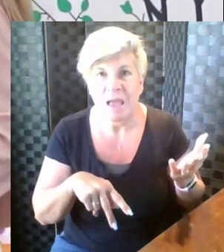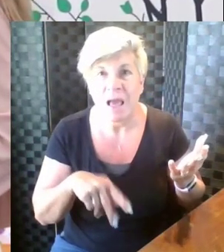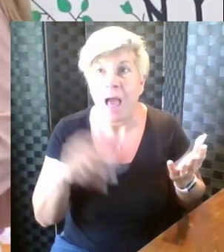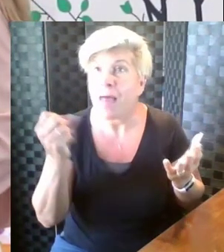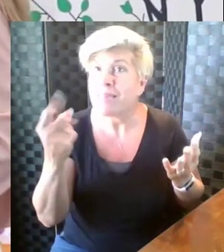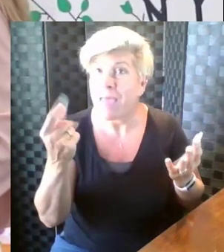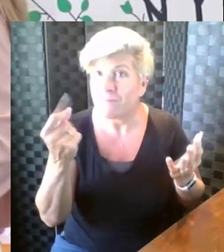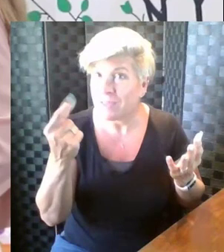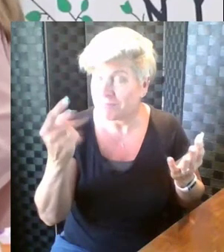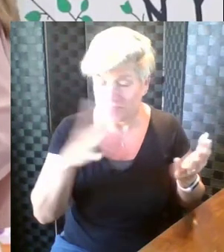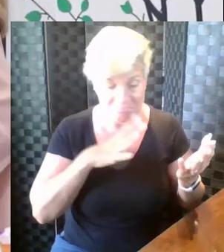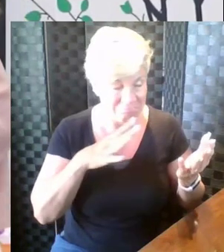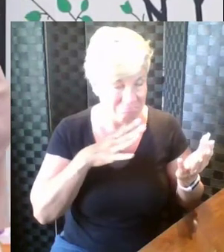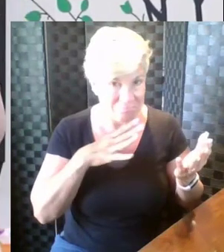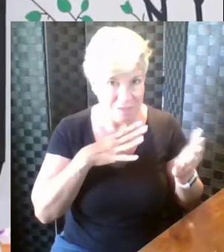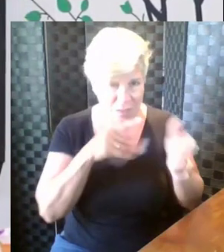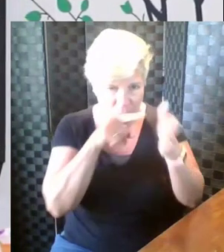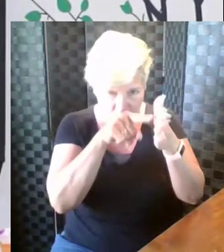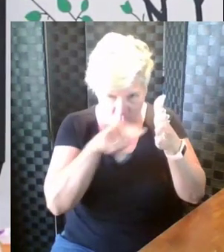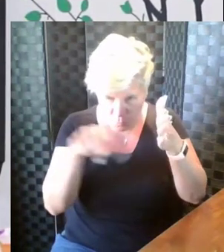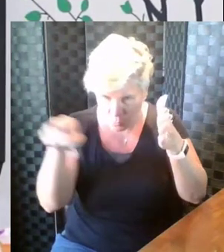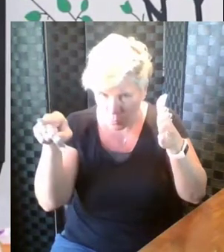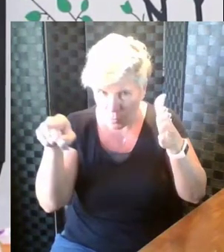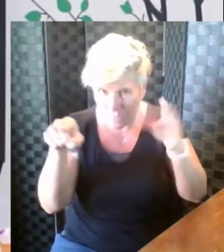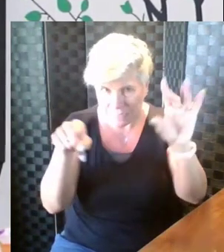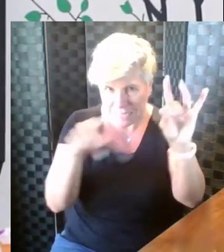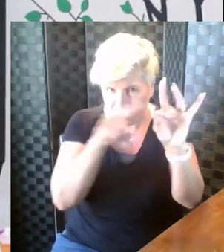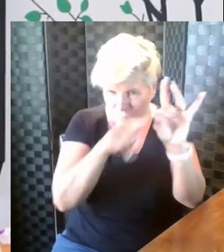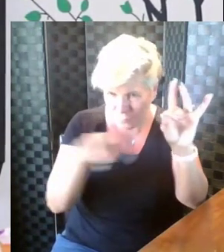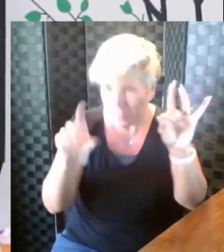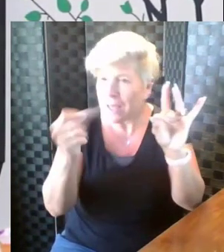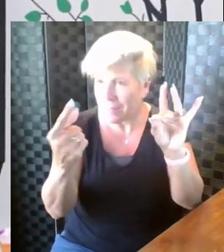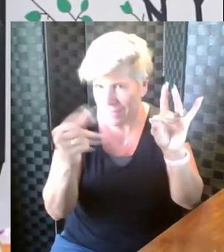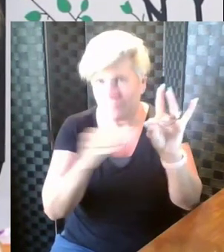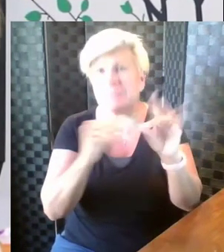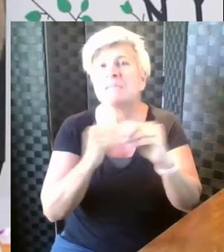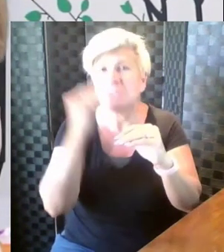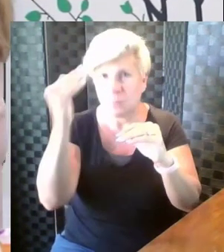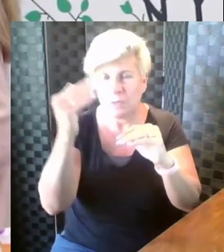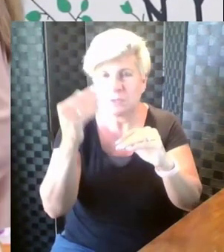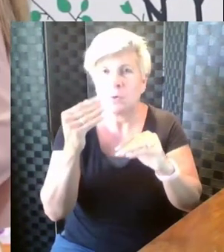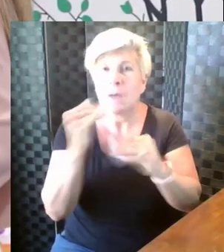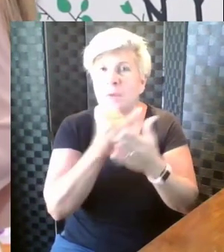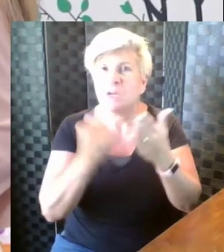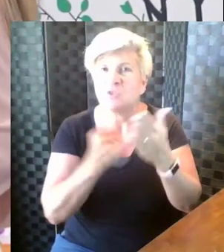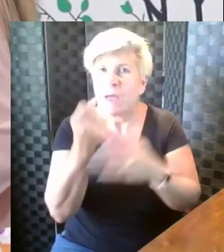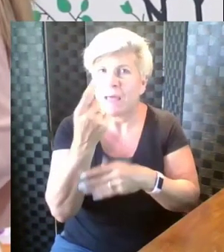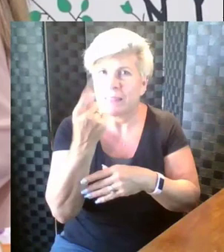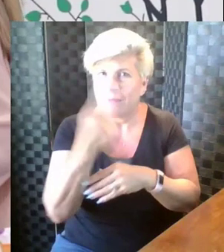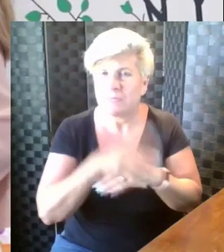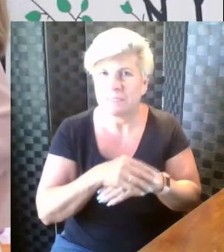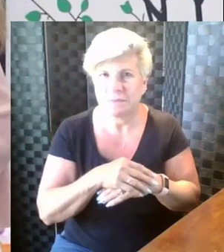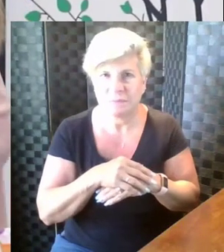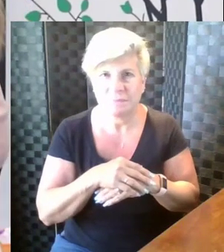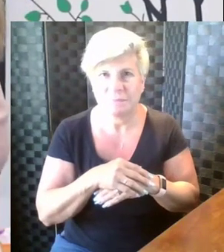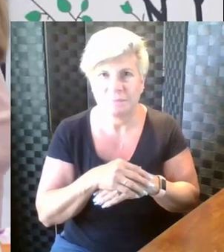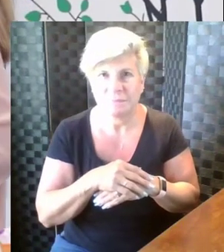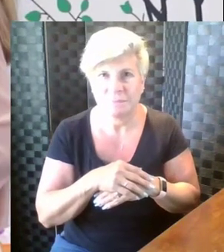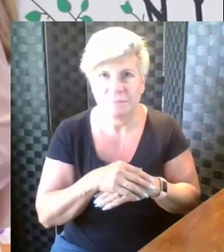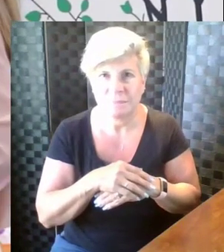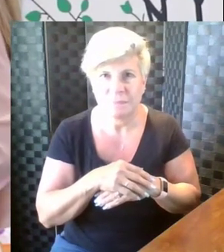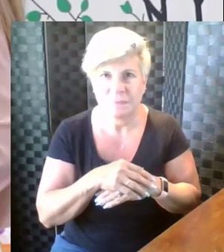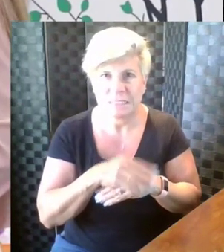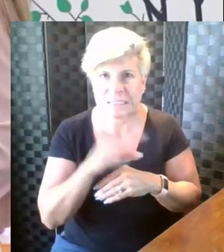say 11, and if I look, 11 is greater than 8, and then I'm going to draw 11 counters.